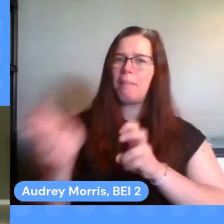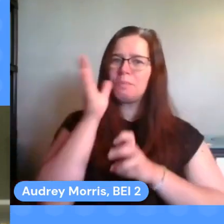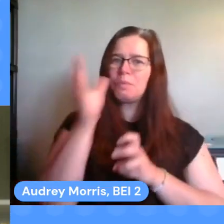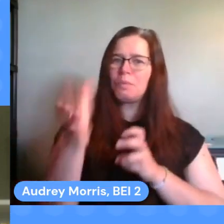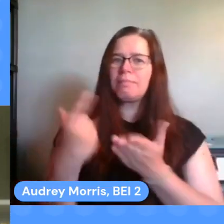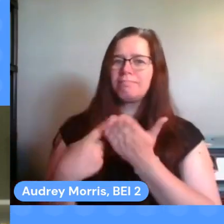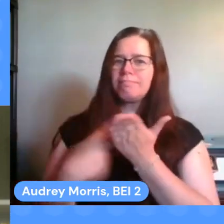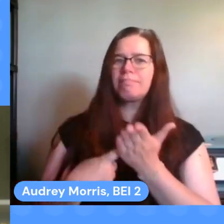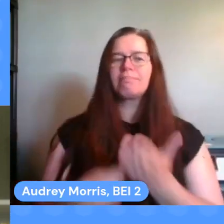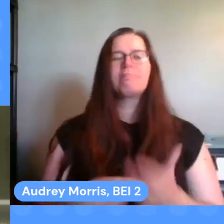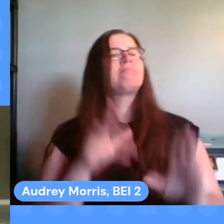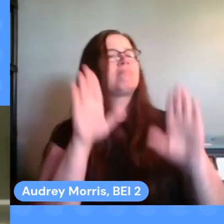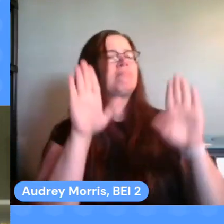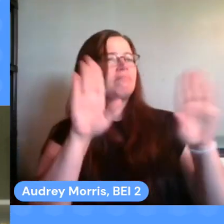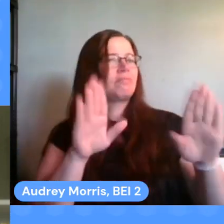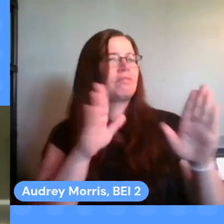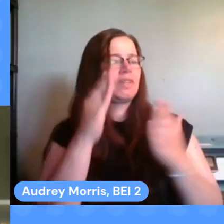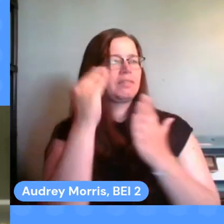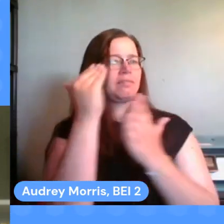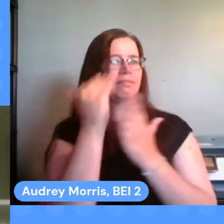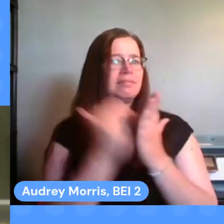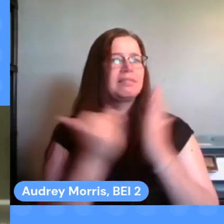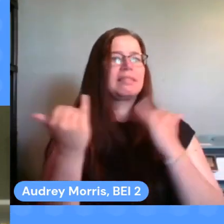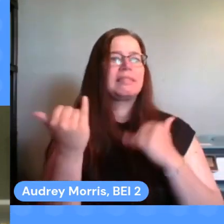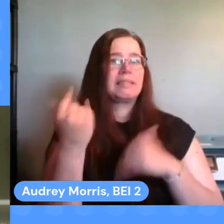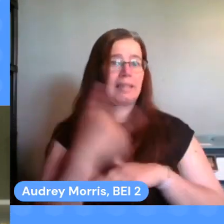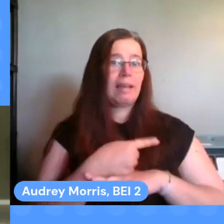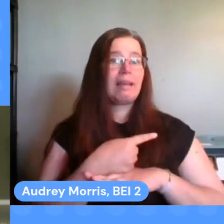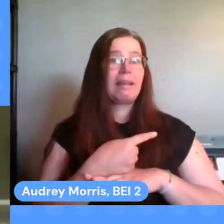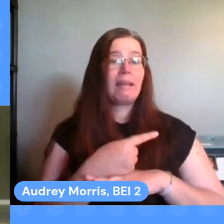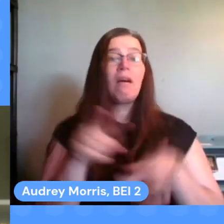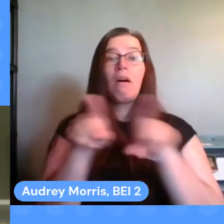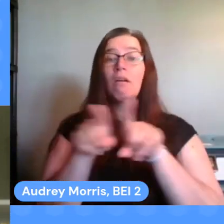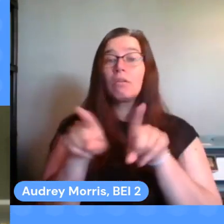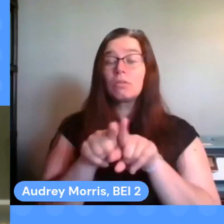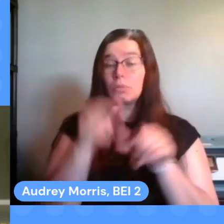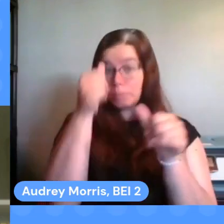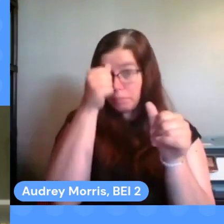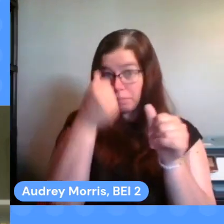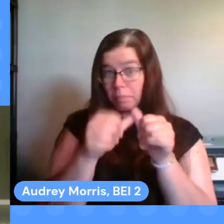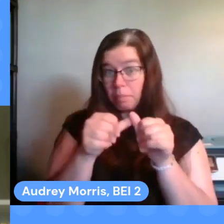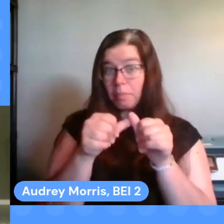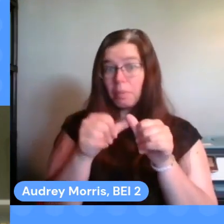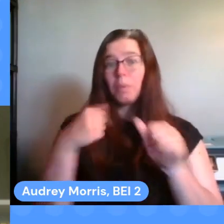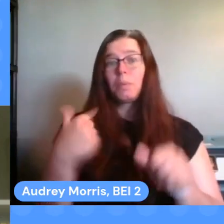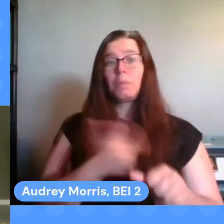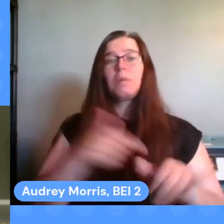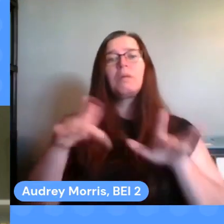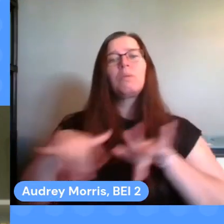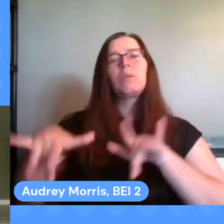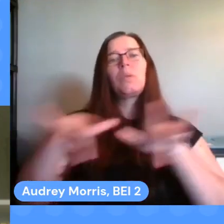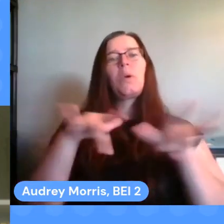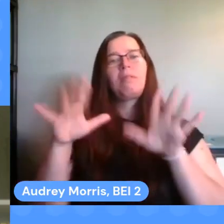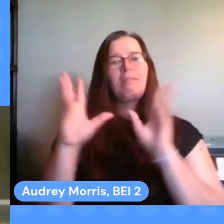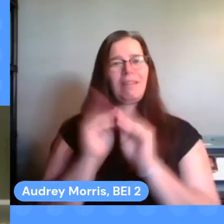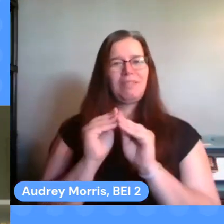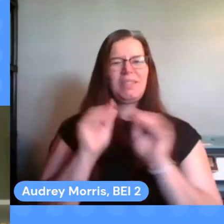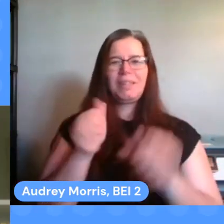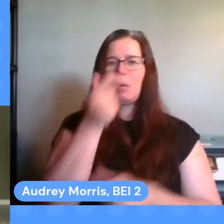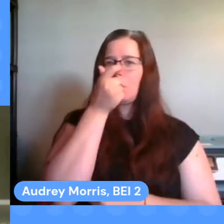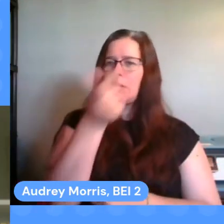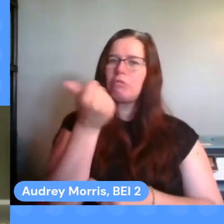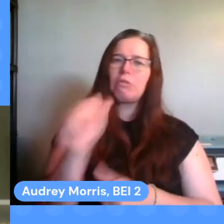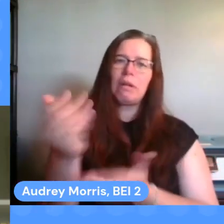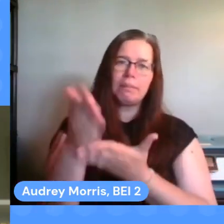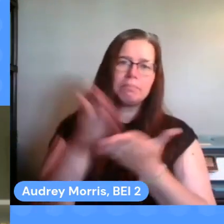an amazing lineup today. And just a reminder that the conference is being recorded, so you can watch any